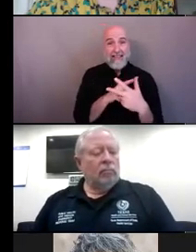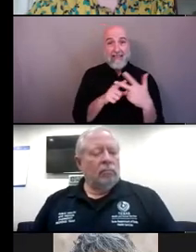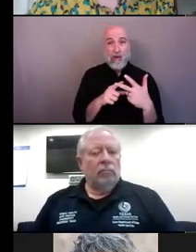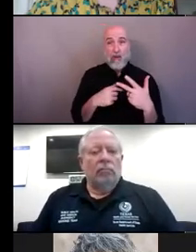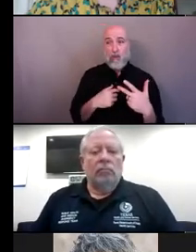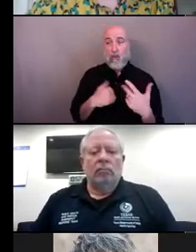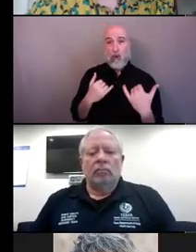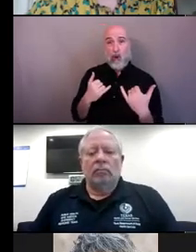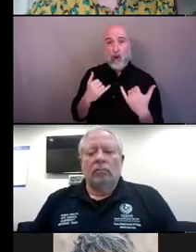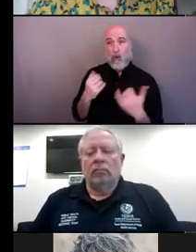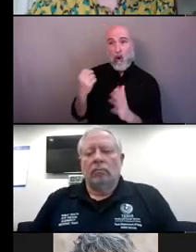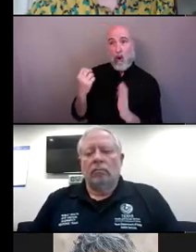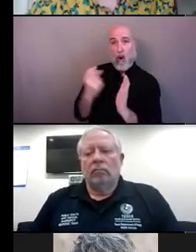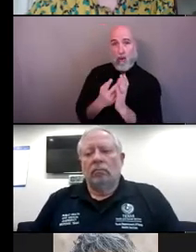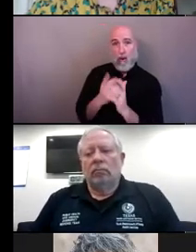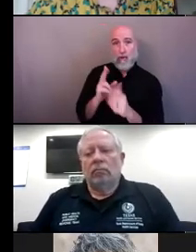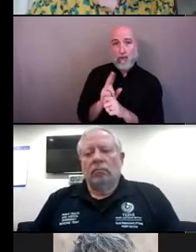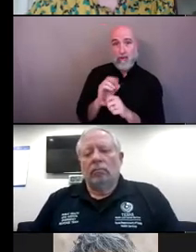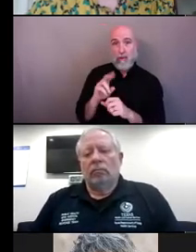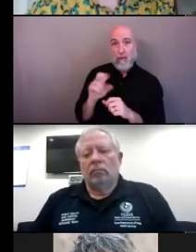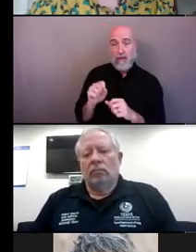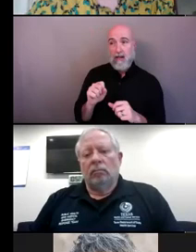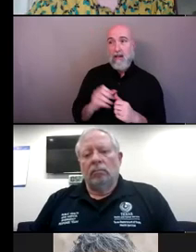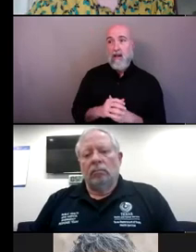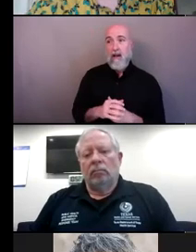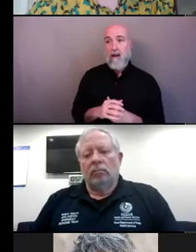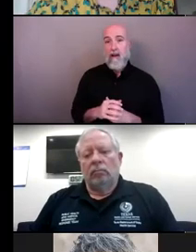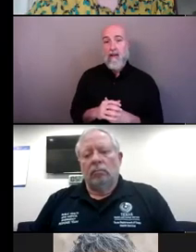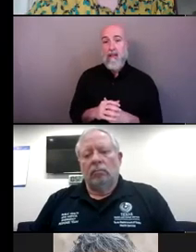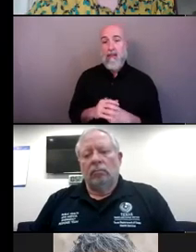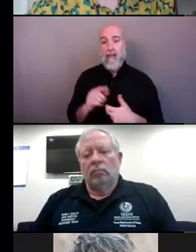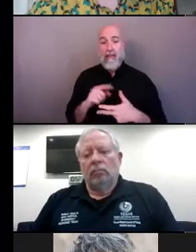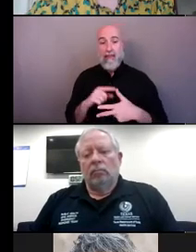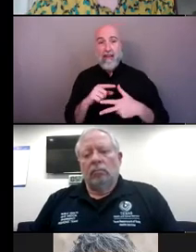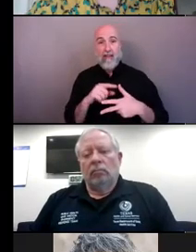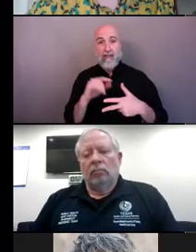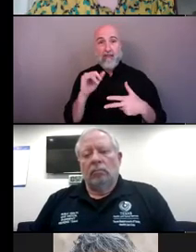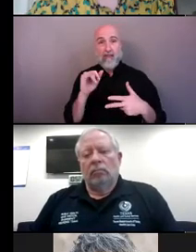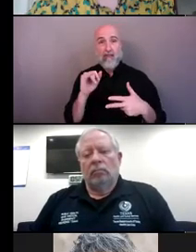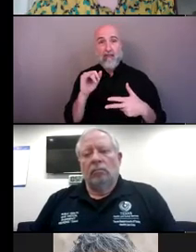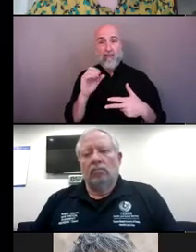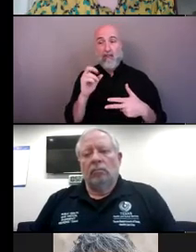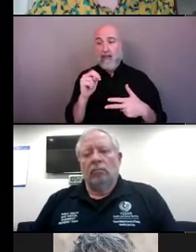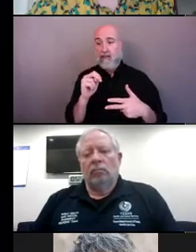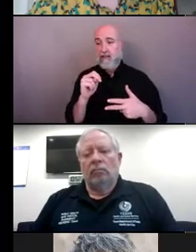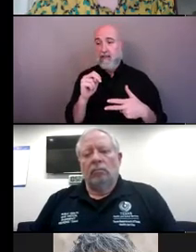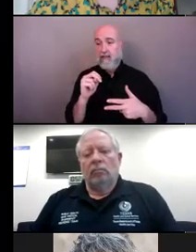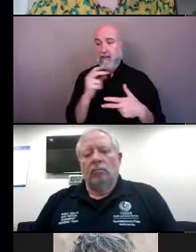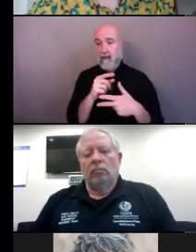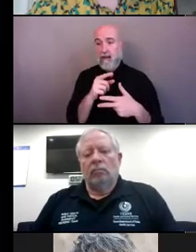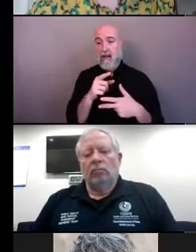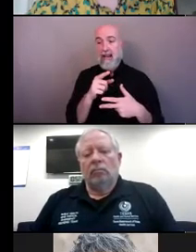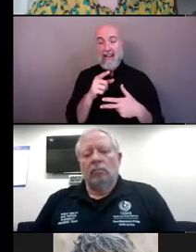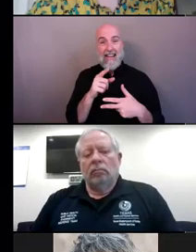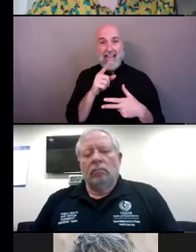are authorized in the U.S., the Janssen's vaccine specifically looked the clinical efficacy of it in